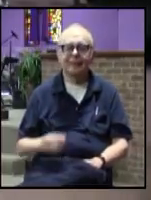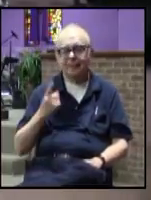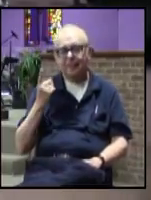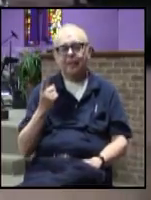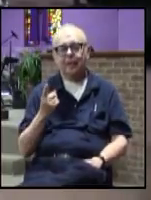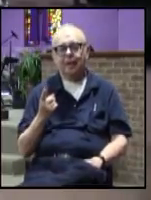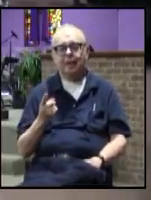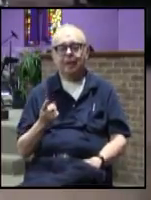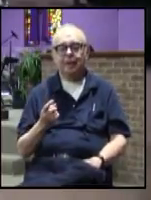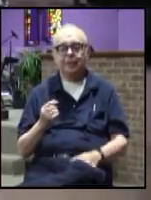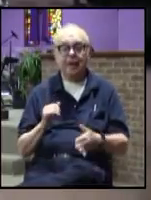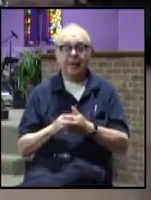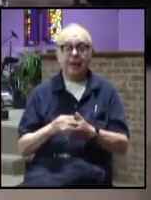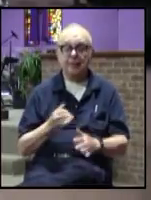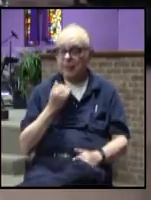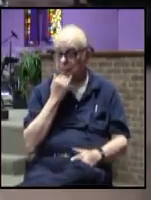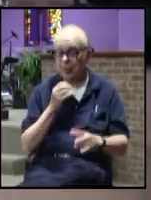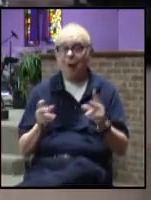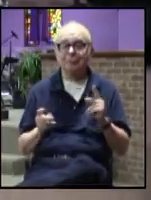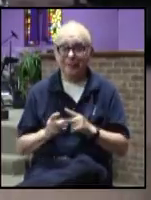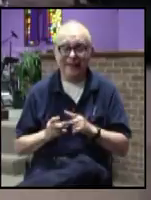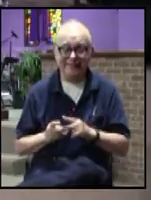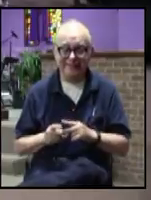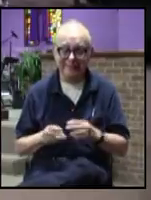And I understand I'm at the wrong place.